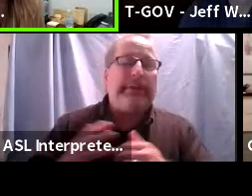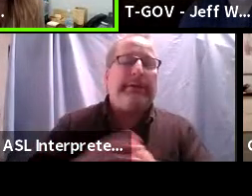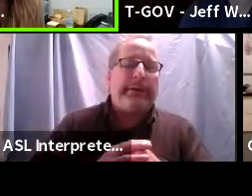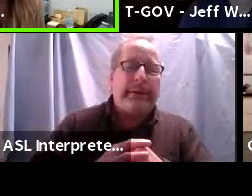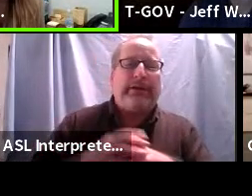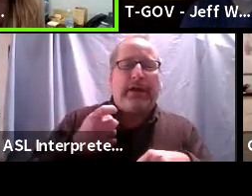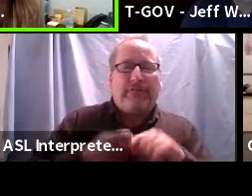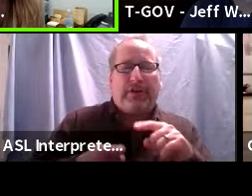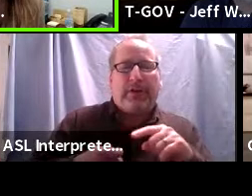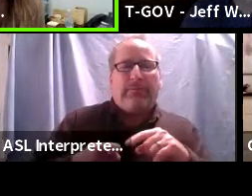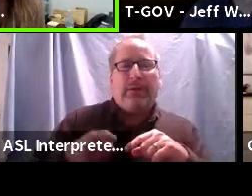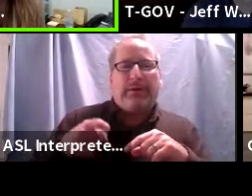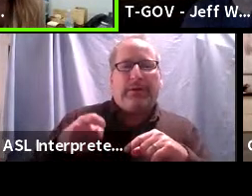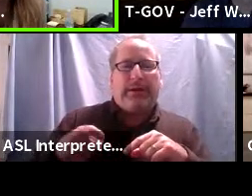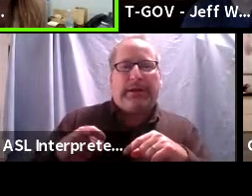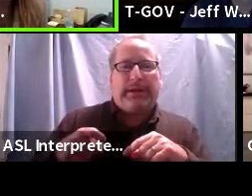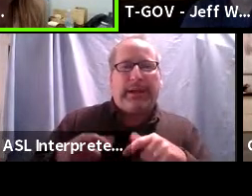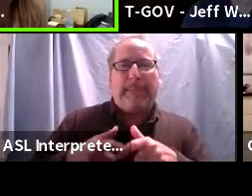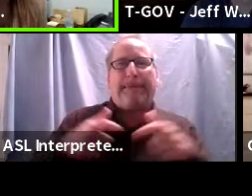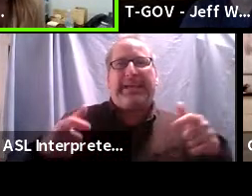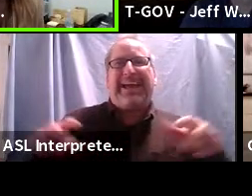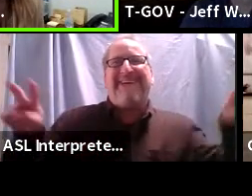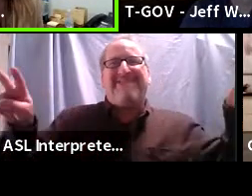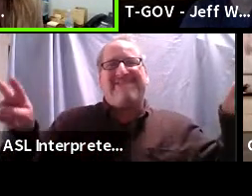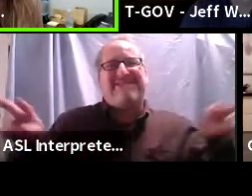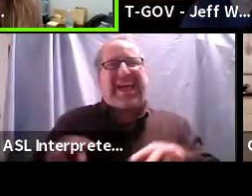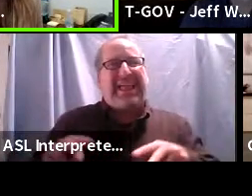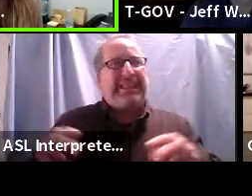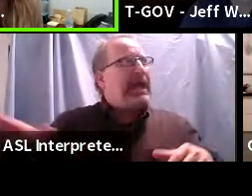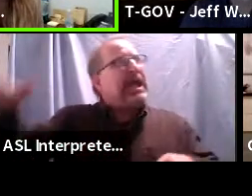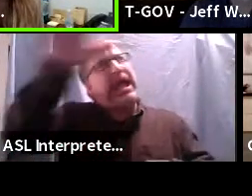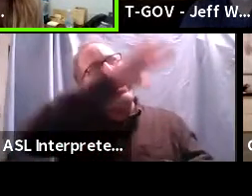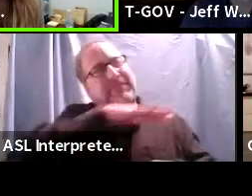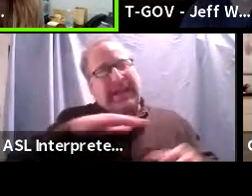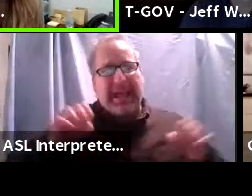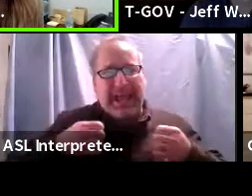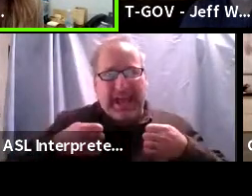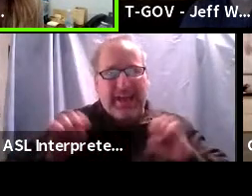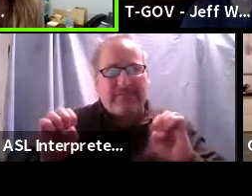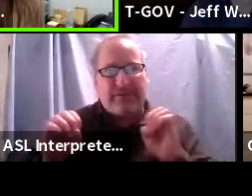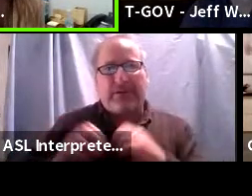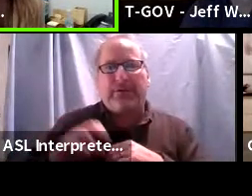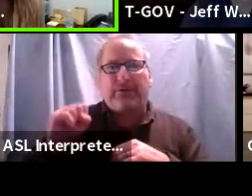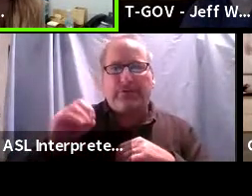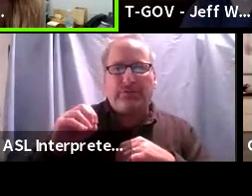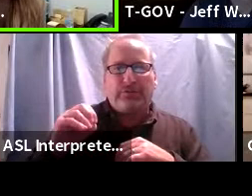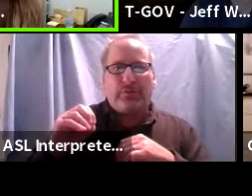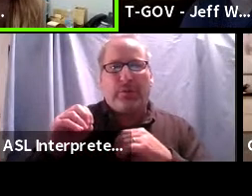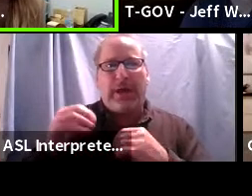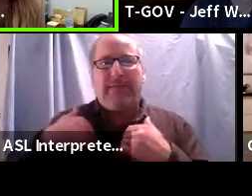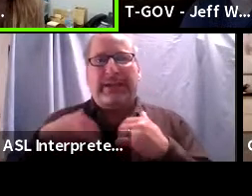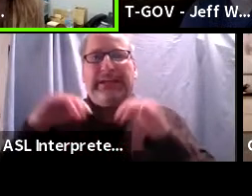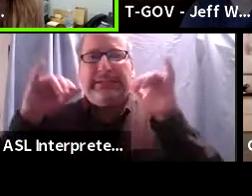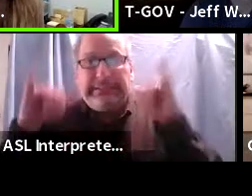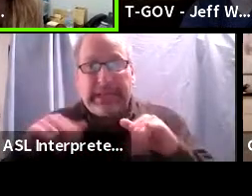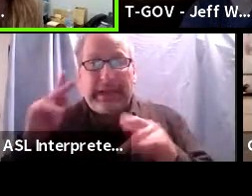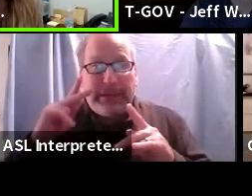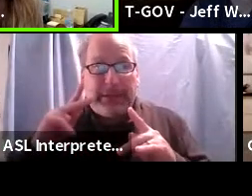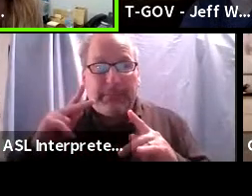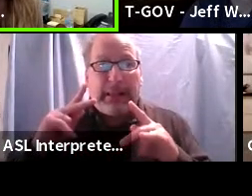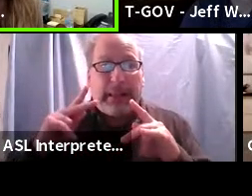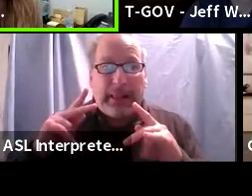from this larger sort of valley-wide effort. And so the thought was that instead of having the same folks update 3